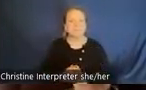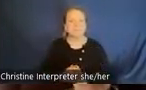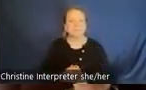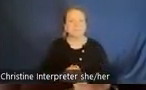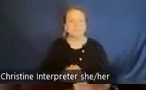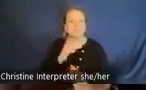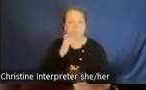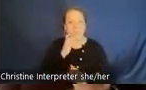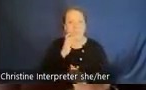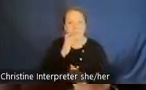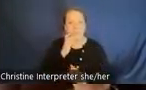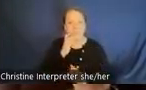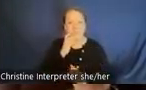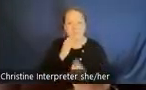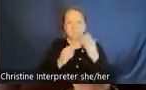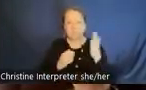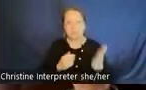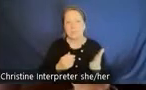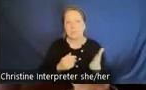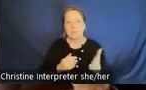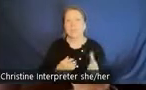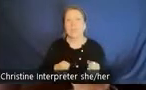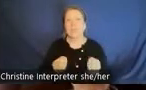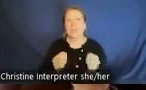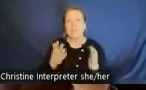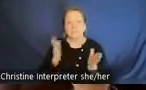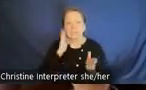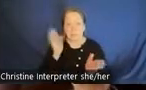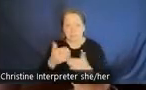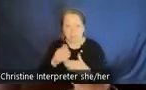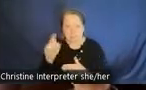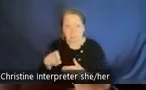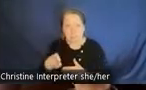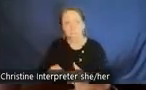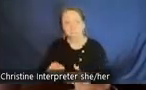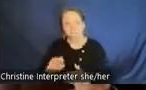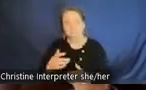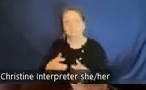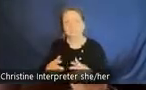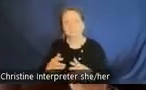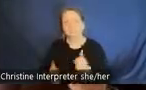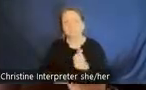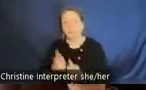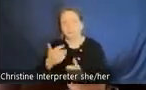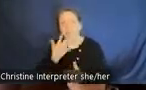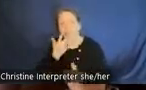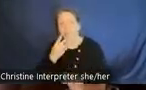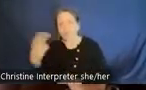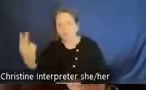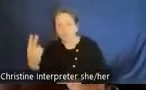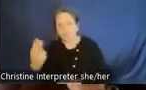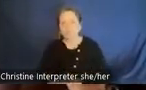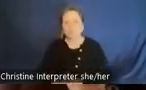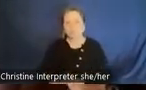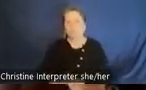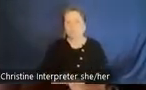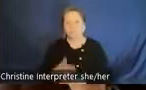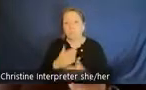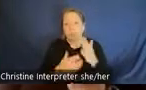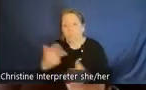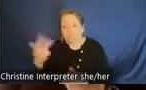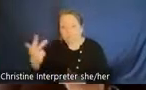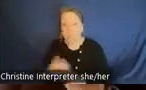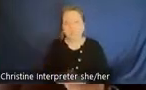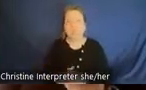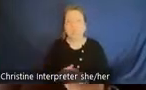So this slide shows the number of bedrooms needed. The most common choice was 2-bedroom. Second choice was 3-bedroom. Many of these people have